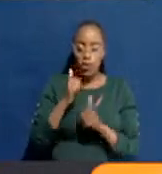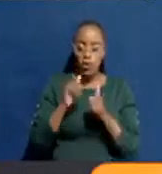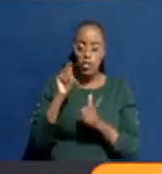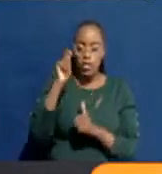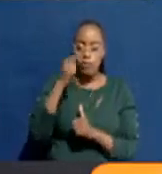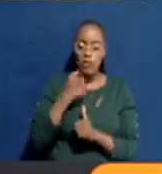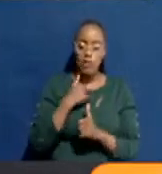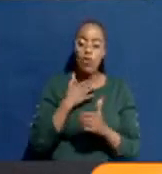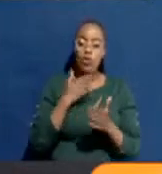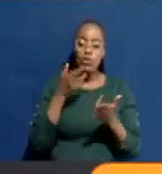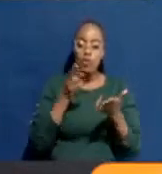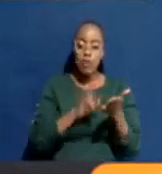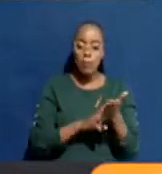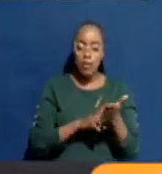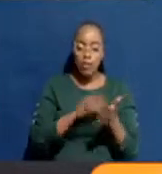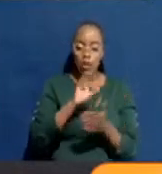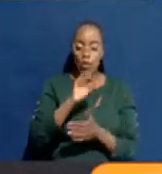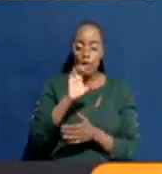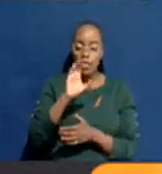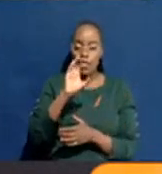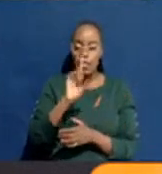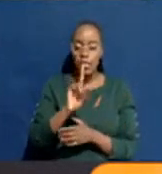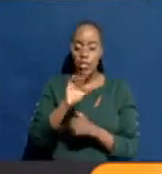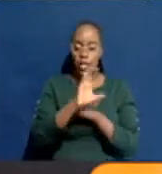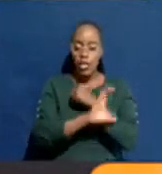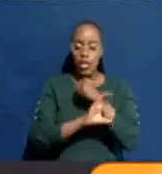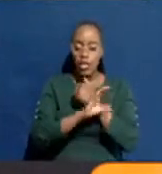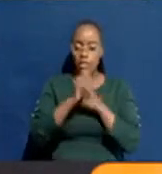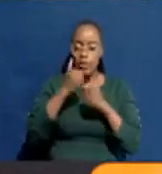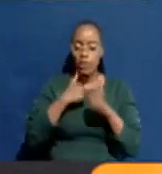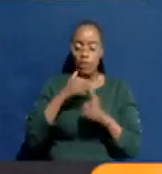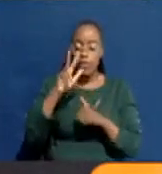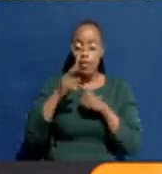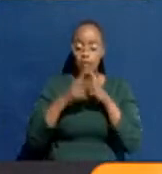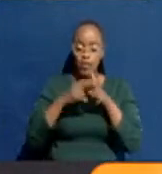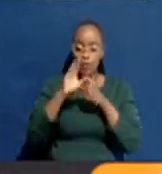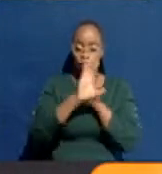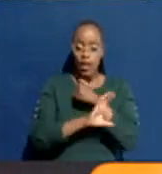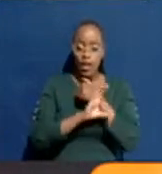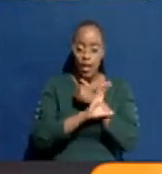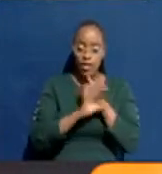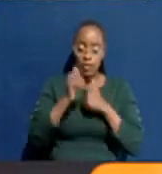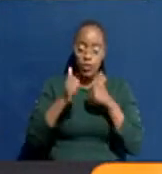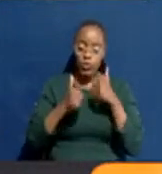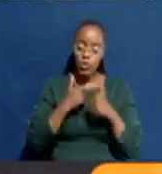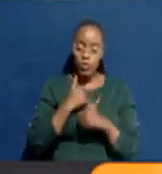I want to repeat, OECD countries, a club of 37 countries, they are